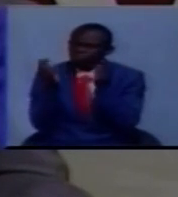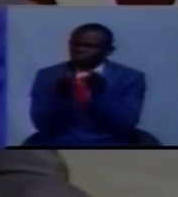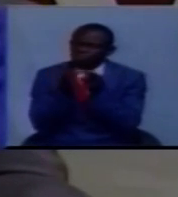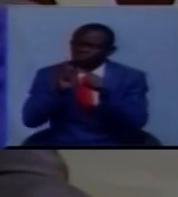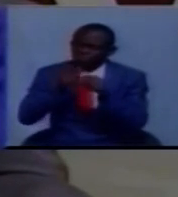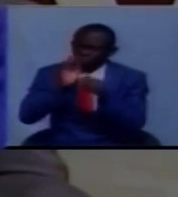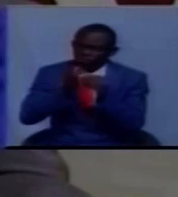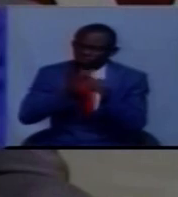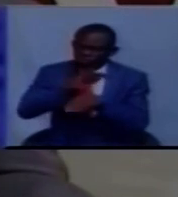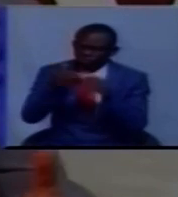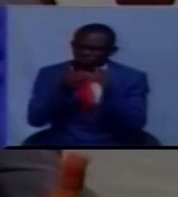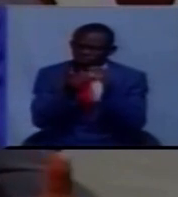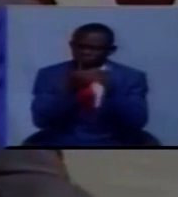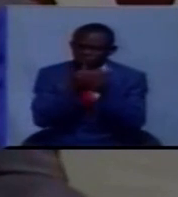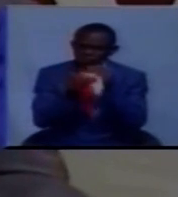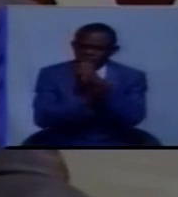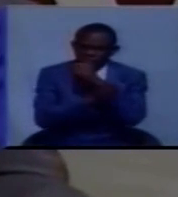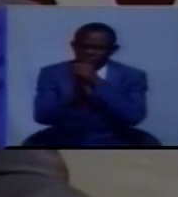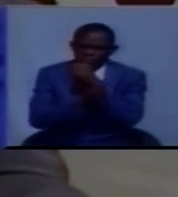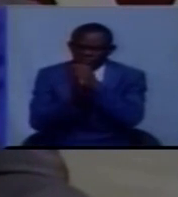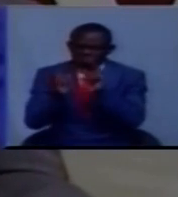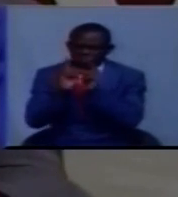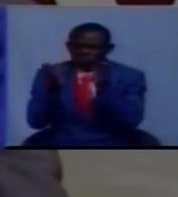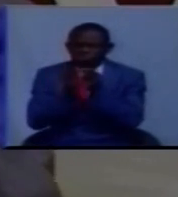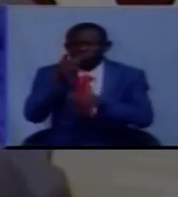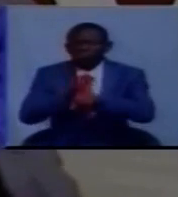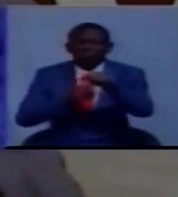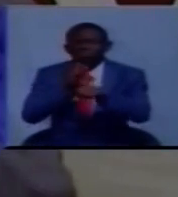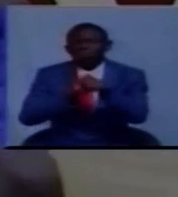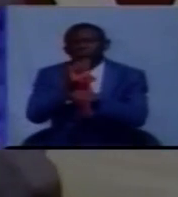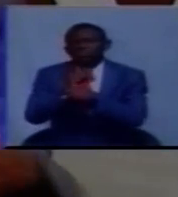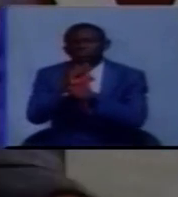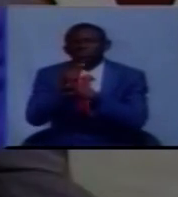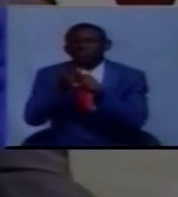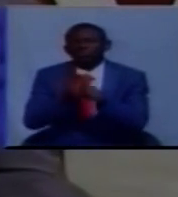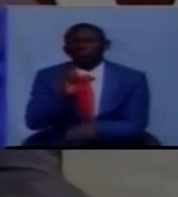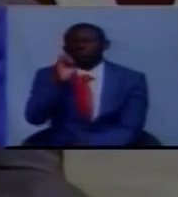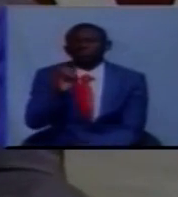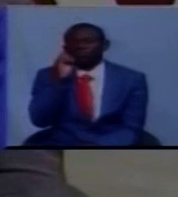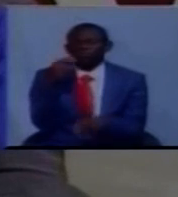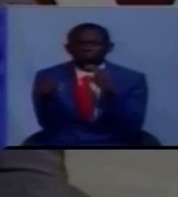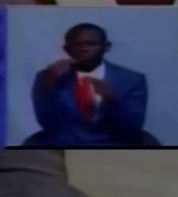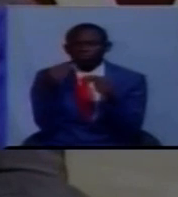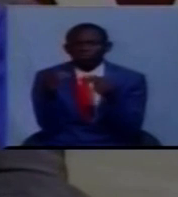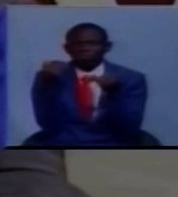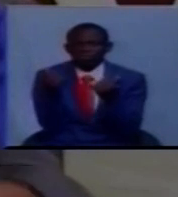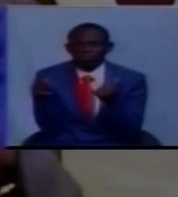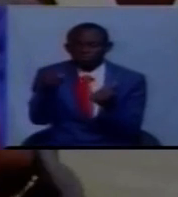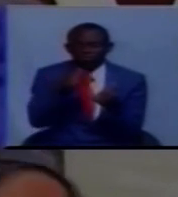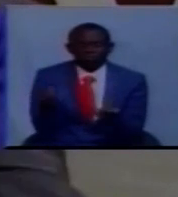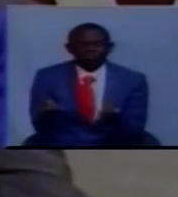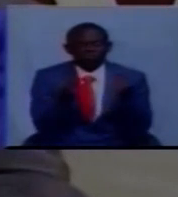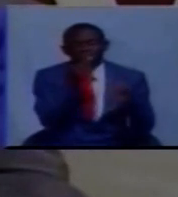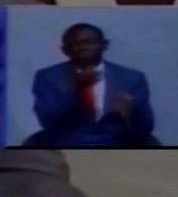all dismissed. And then tried to take the case to court and things. There are all those other issues. But I think it is being cleaned up. I